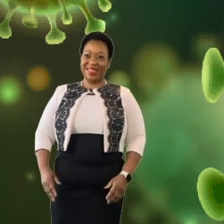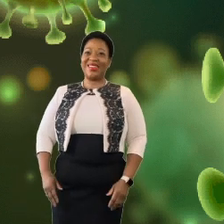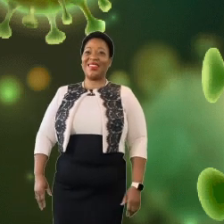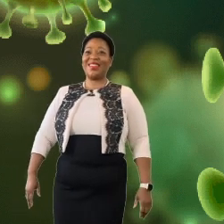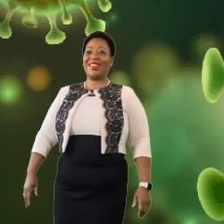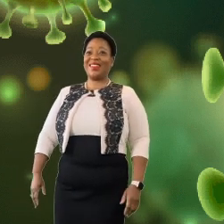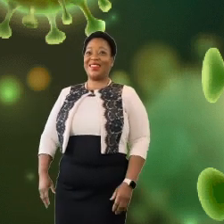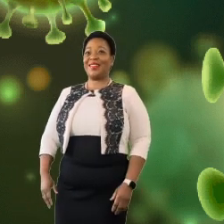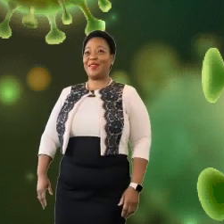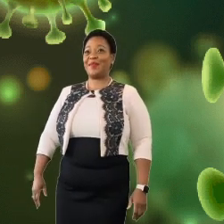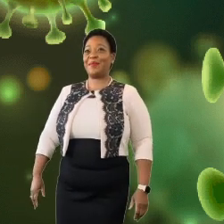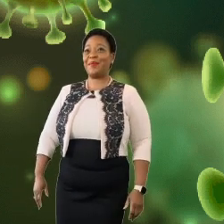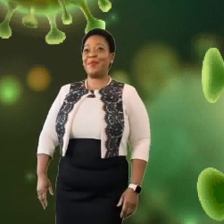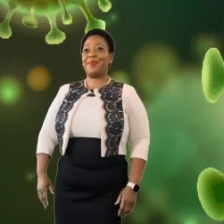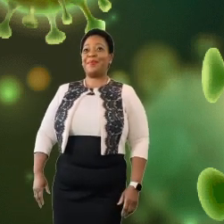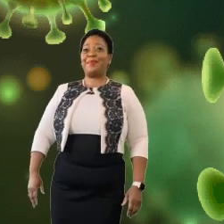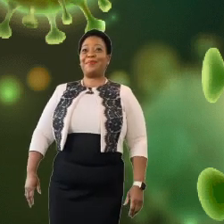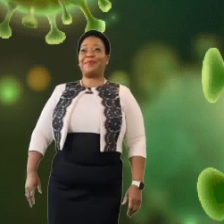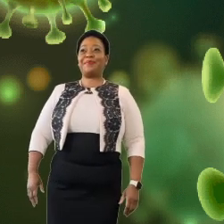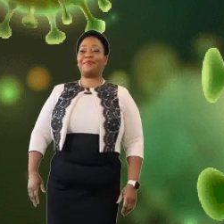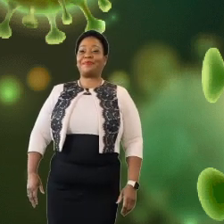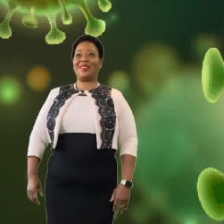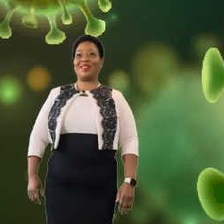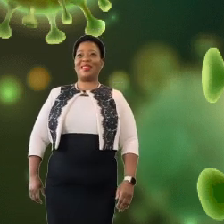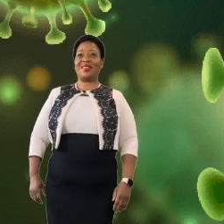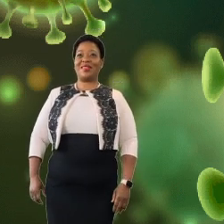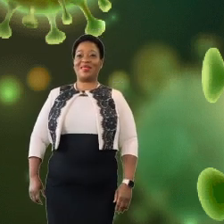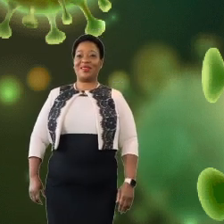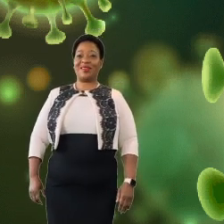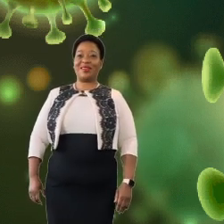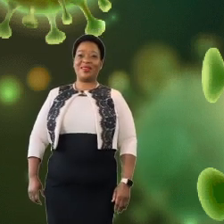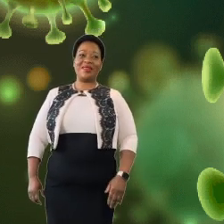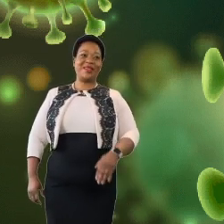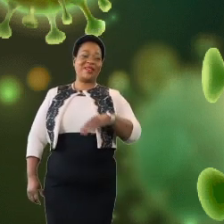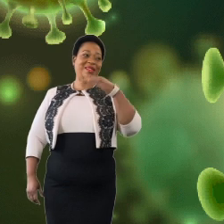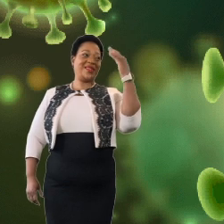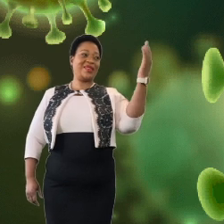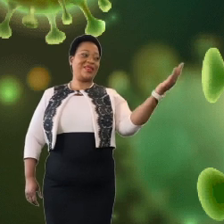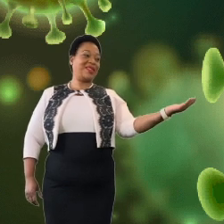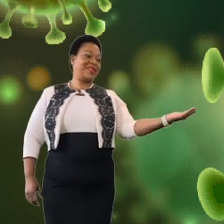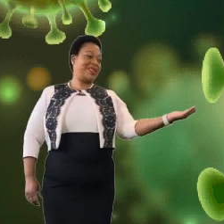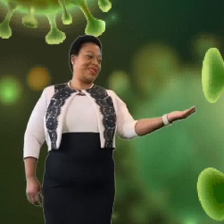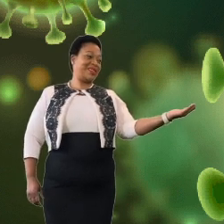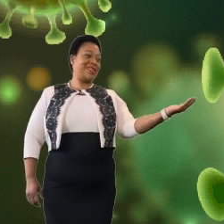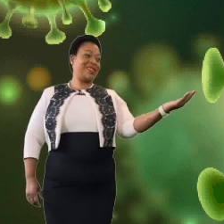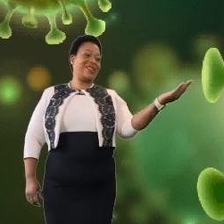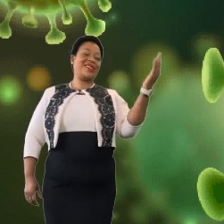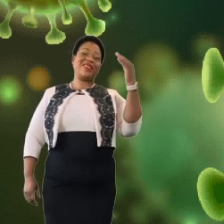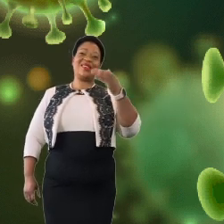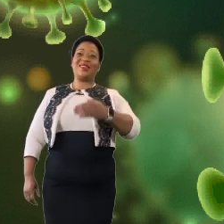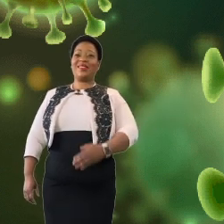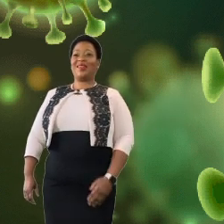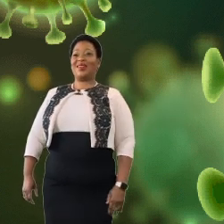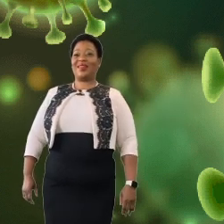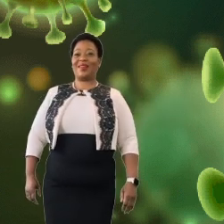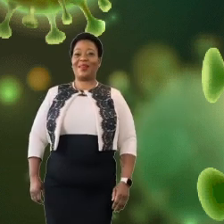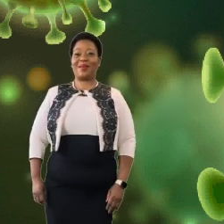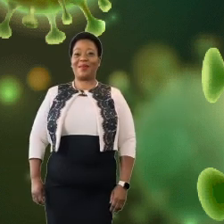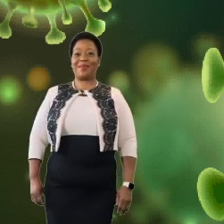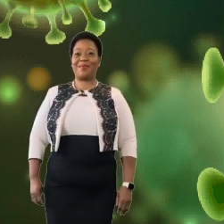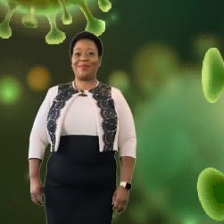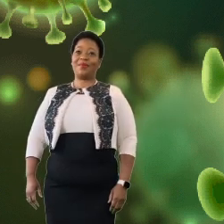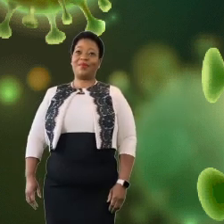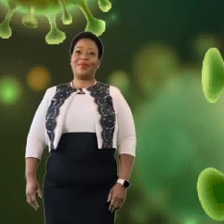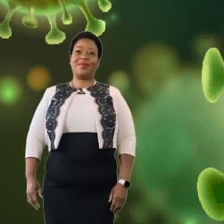on, and we'll ask for more information if we need further. We want to see the extent of employment creation. We want to see meaningful Black